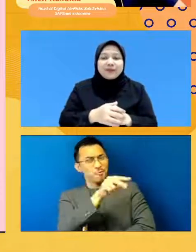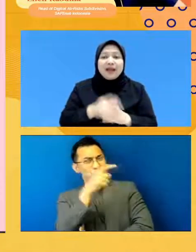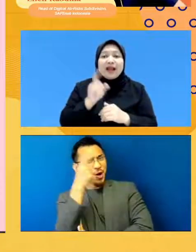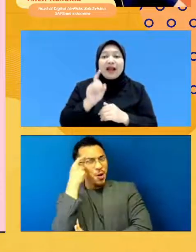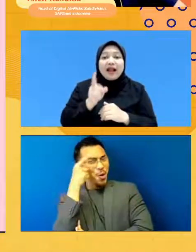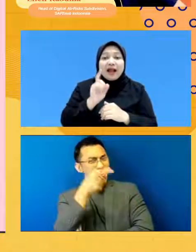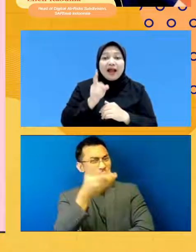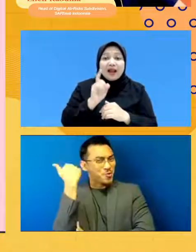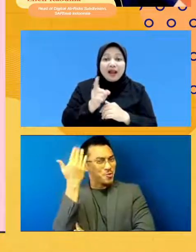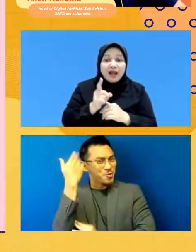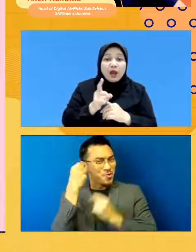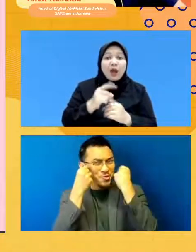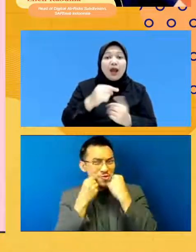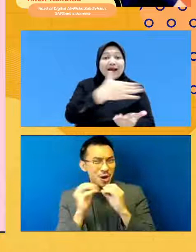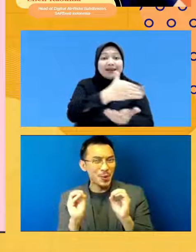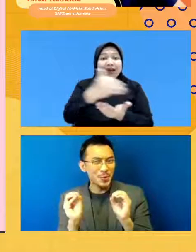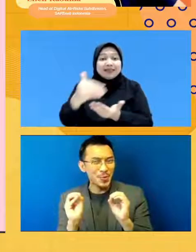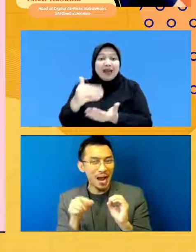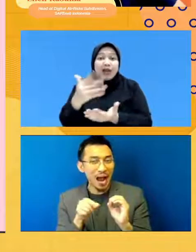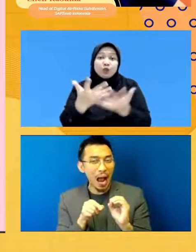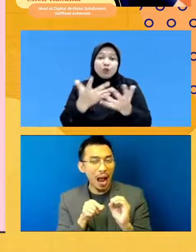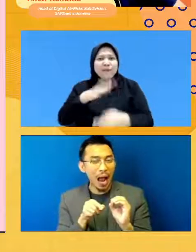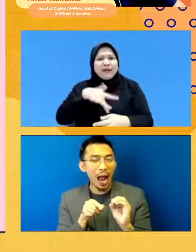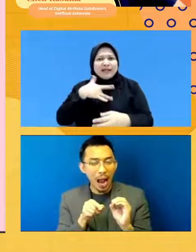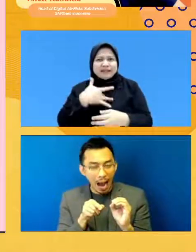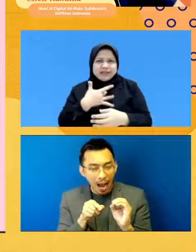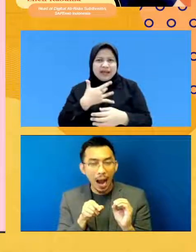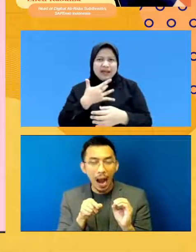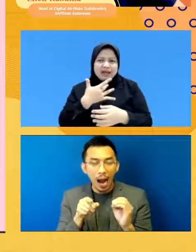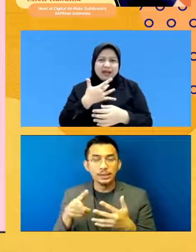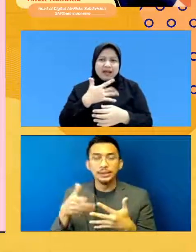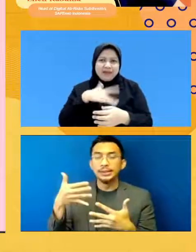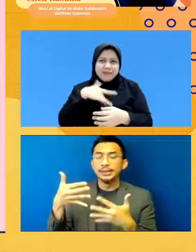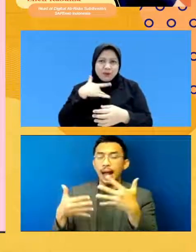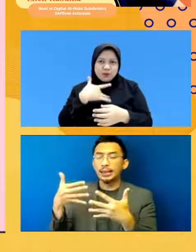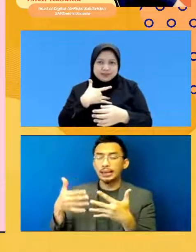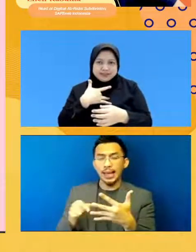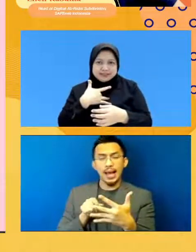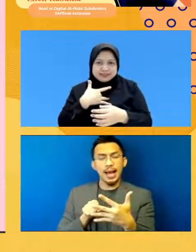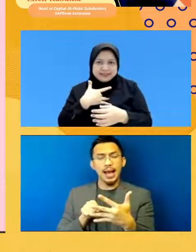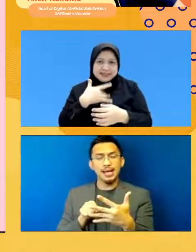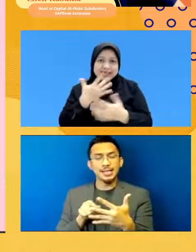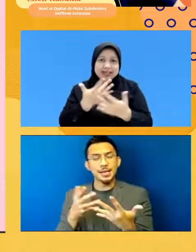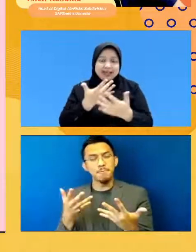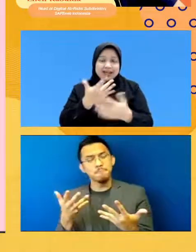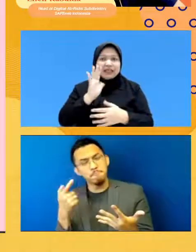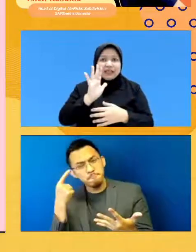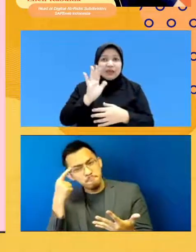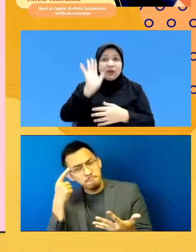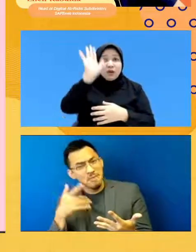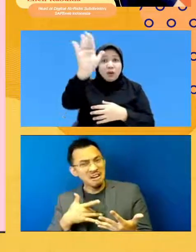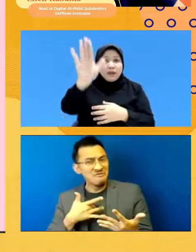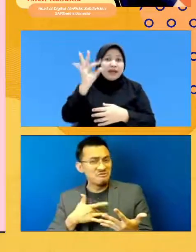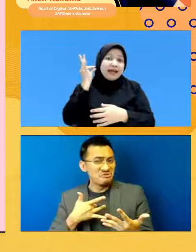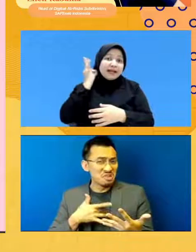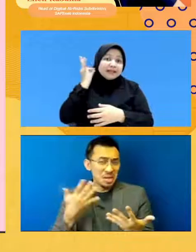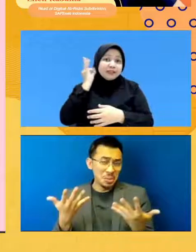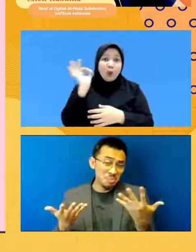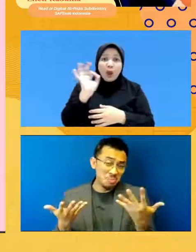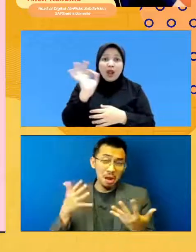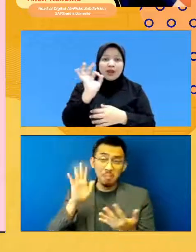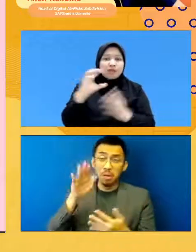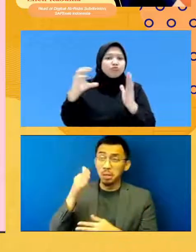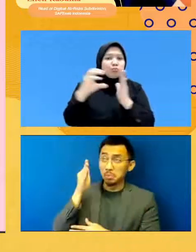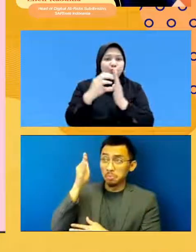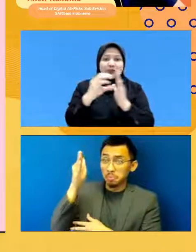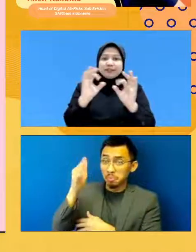a risk to us, it could pose a risk to us in the future. So there is this type of dynamic. So